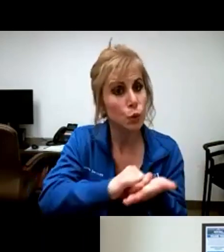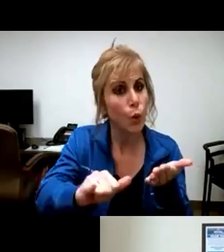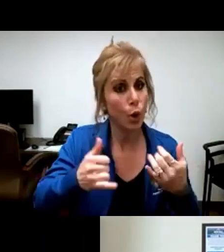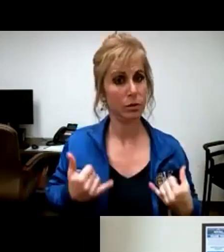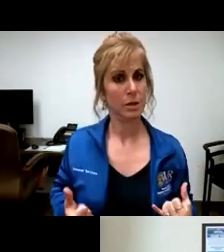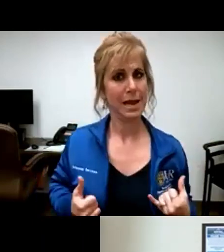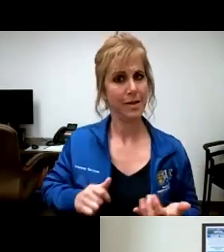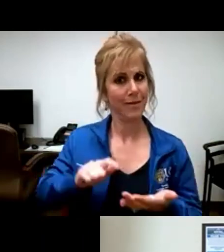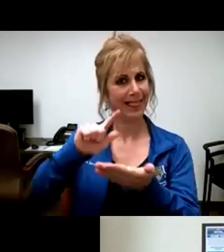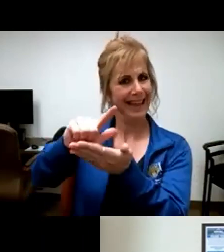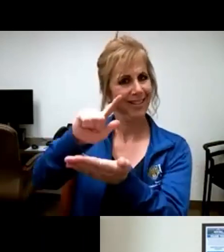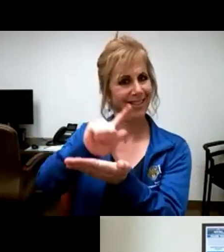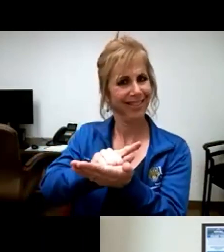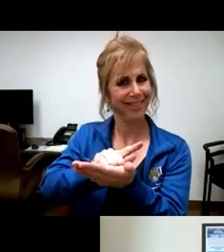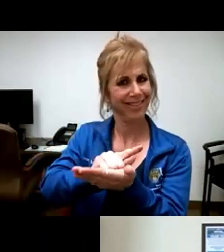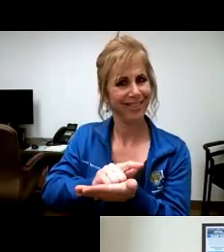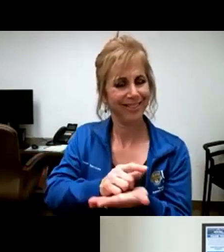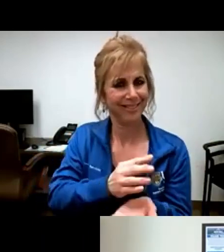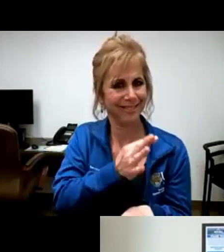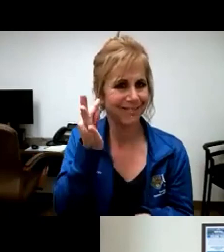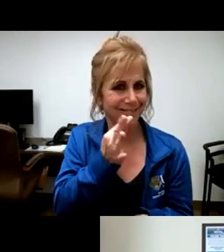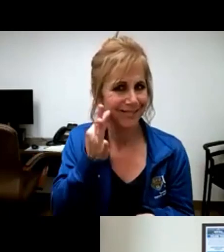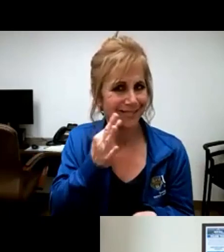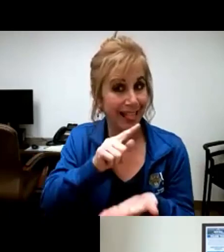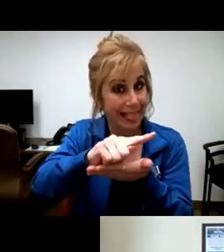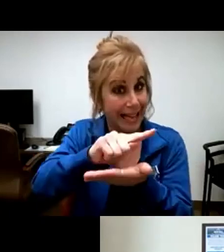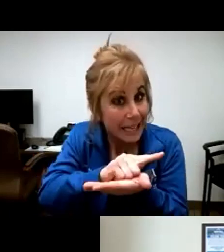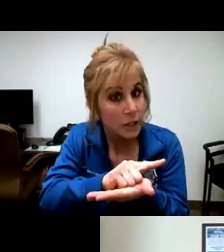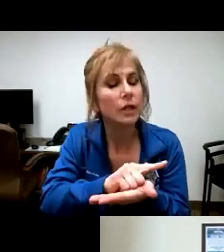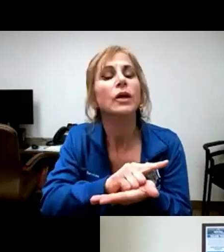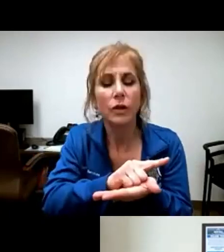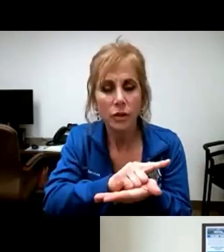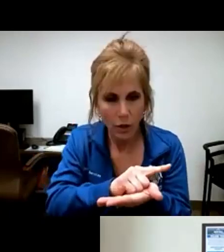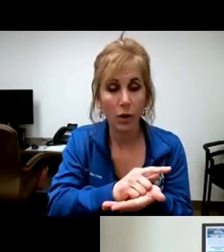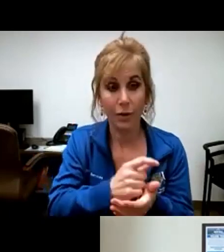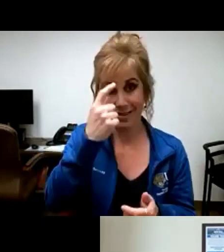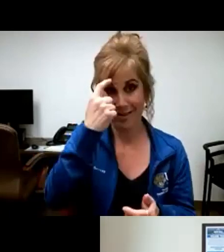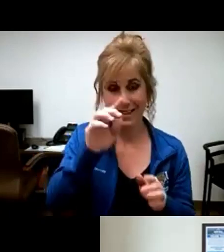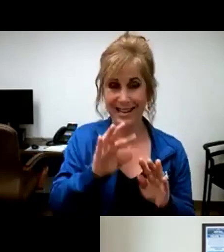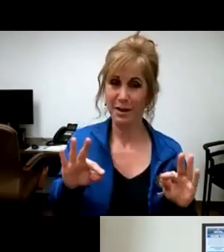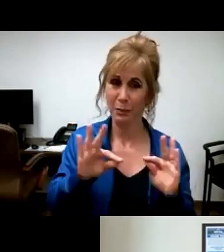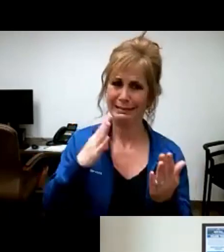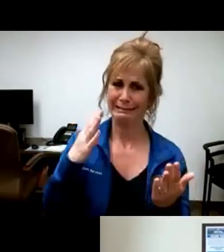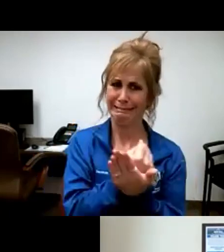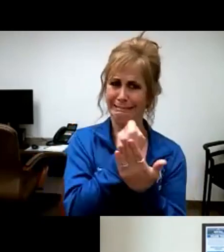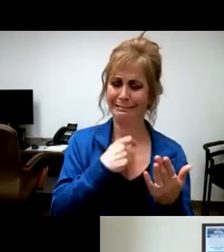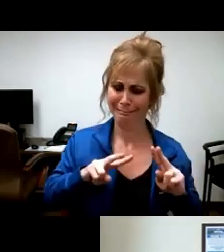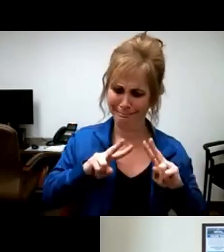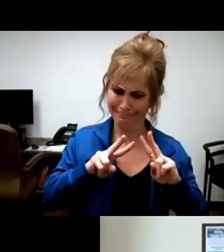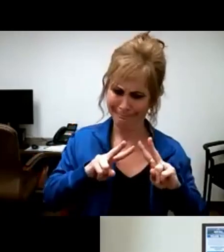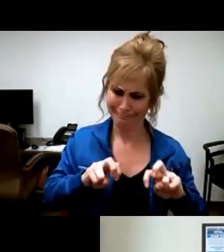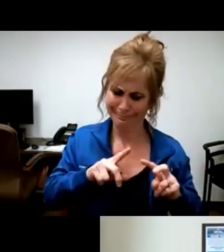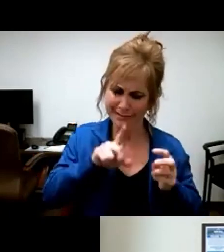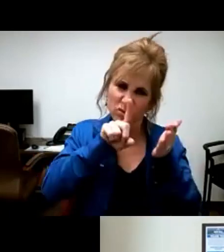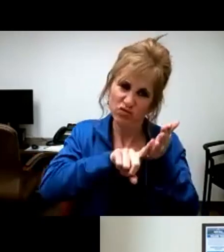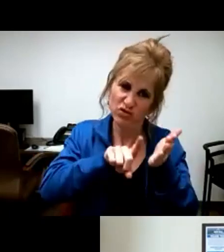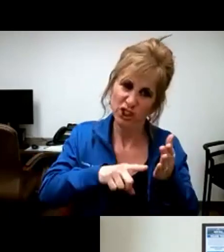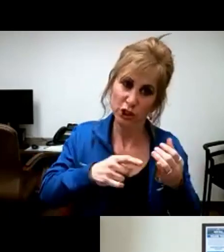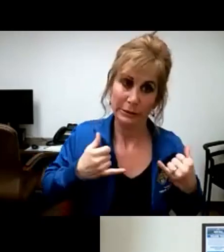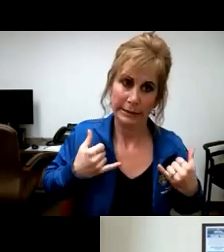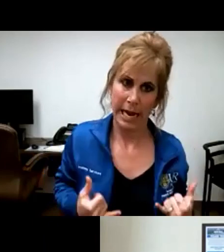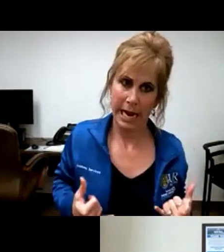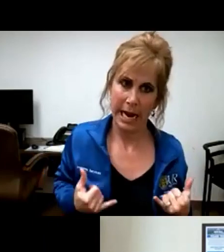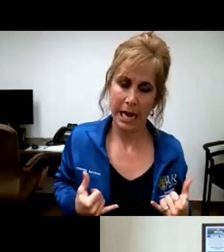think that that's an area of focus that we have to look into soon, because you're right, that combustible, which may have